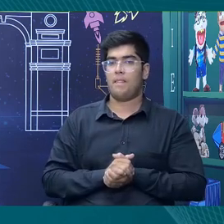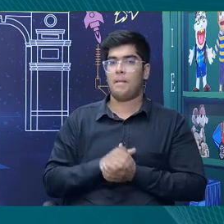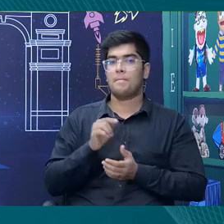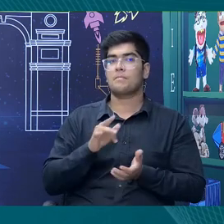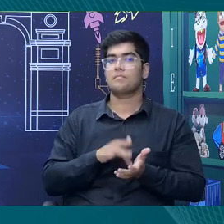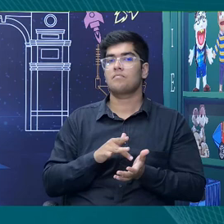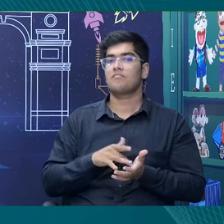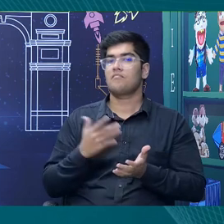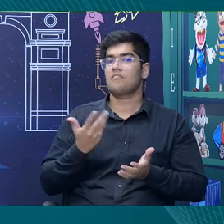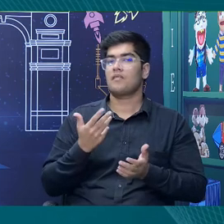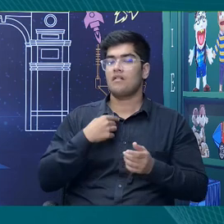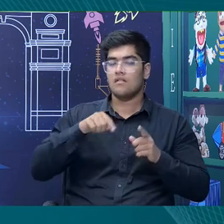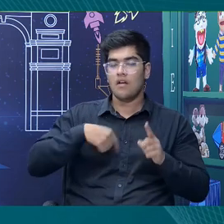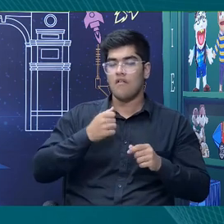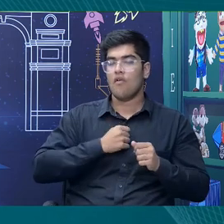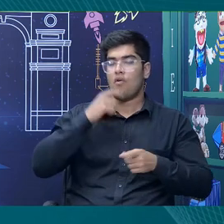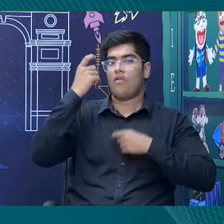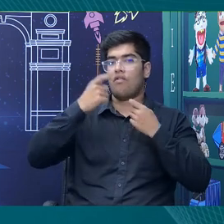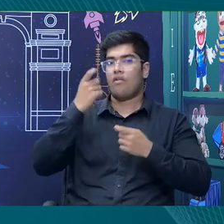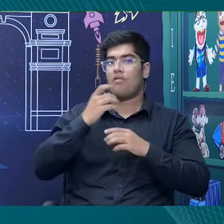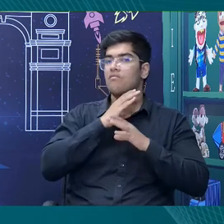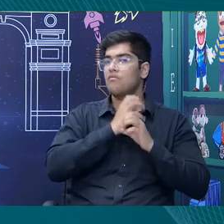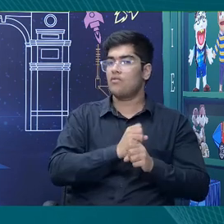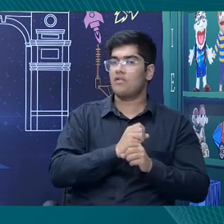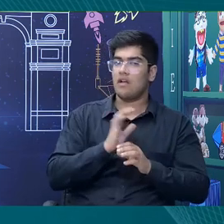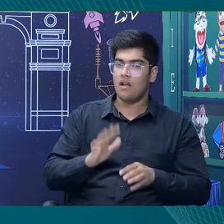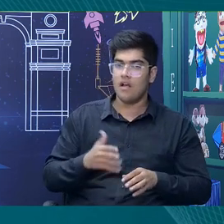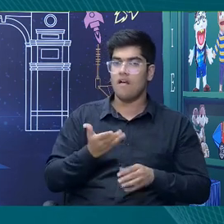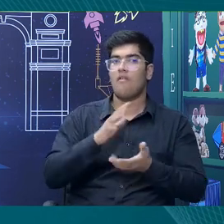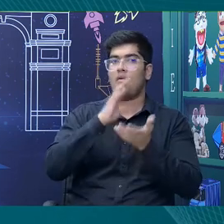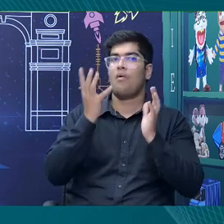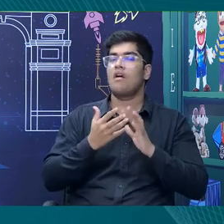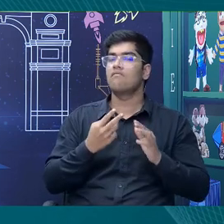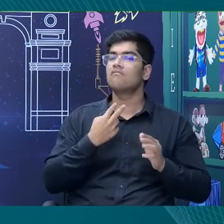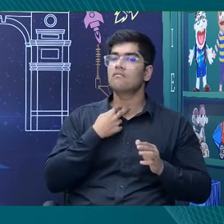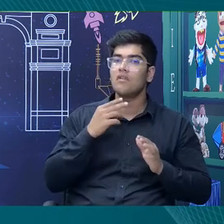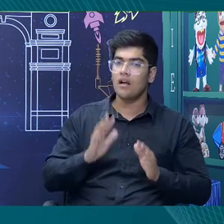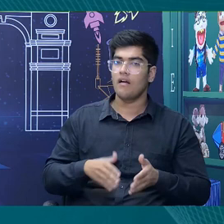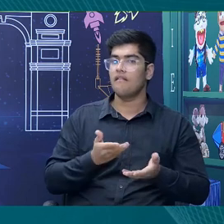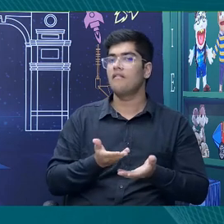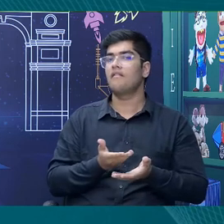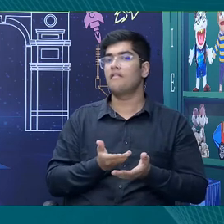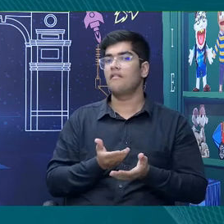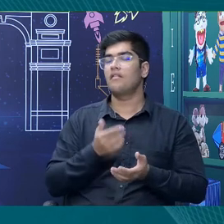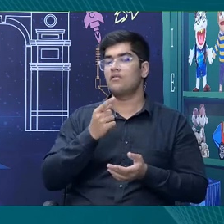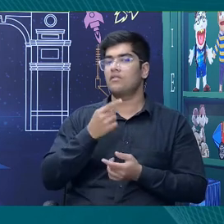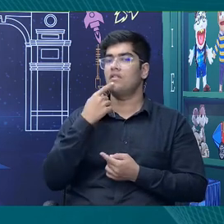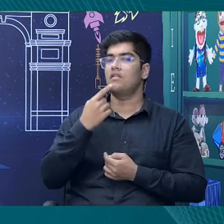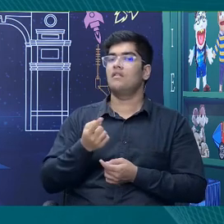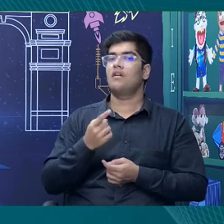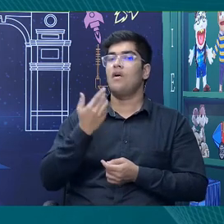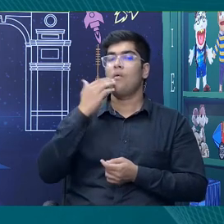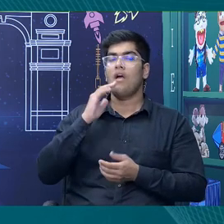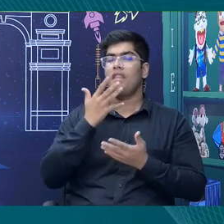are, you know, trapped in our own thoughts, we are trapped in this materialistic world. And as you just said, you know, when things are